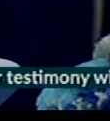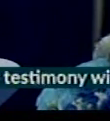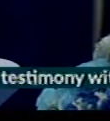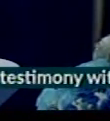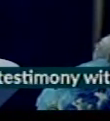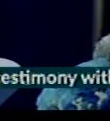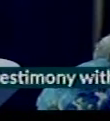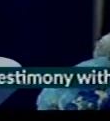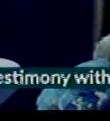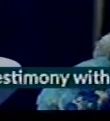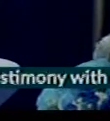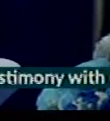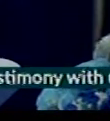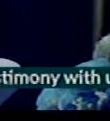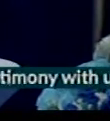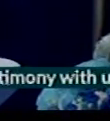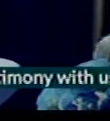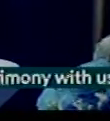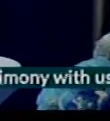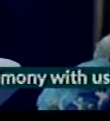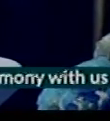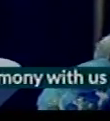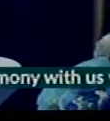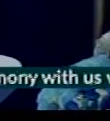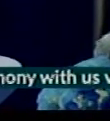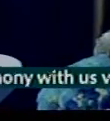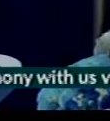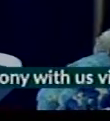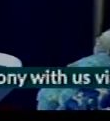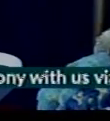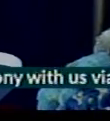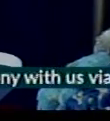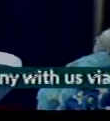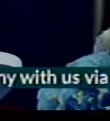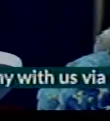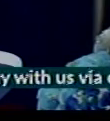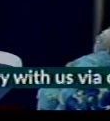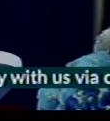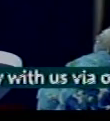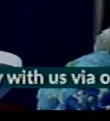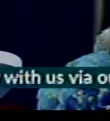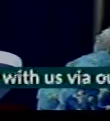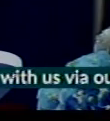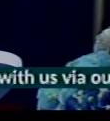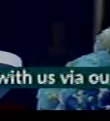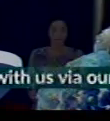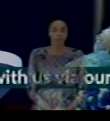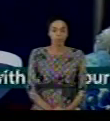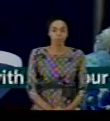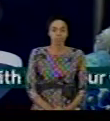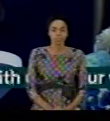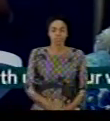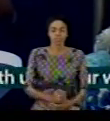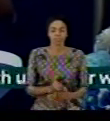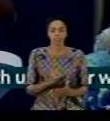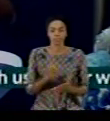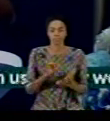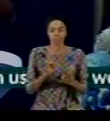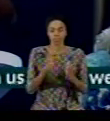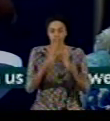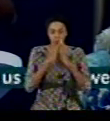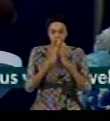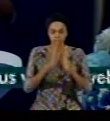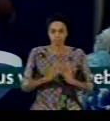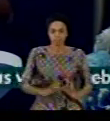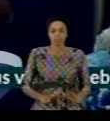prayed, heaven will answer. I know that, and you know that. Quietness, just